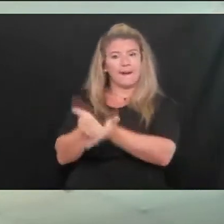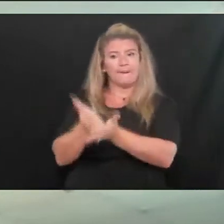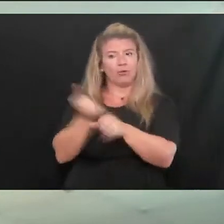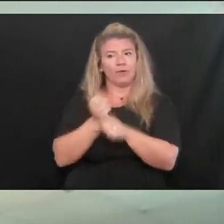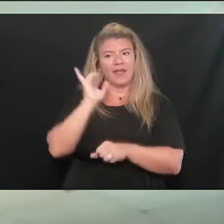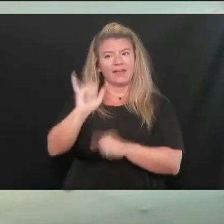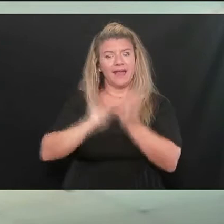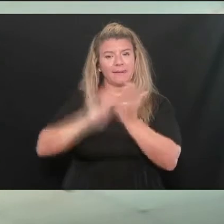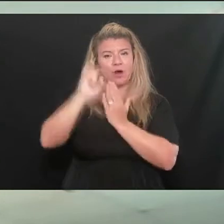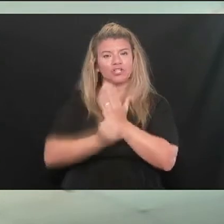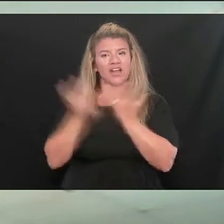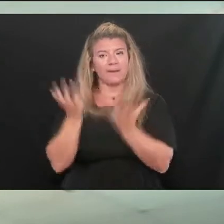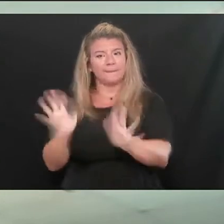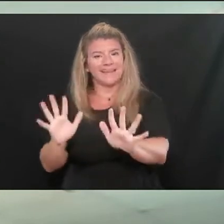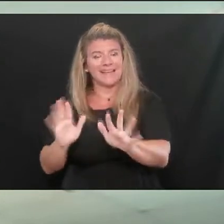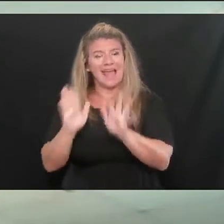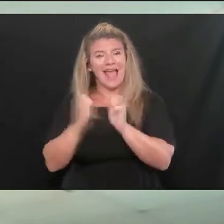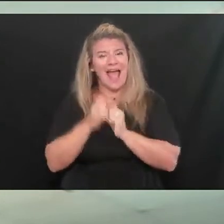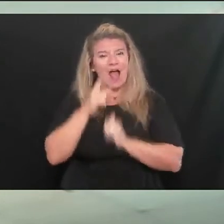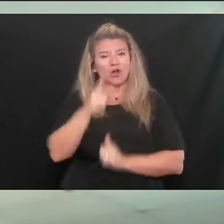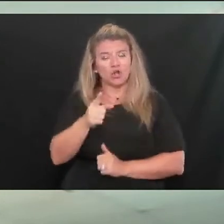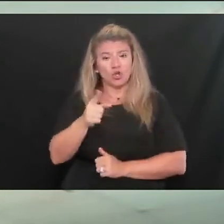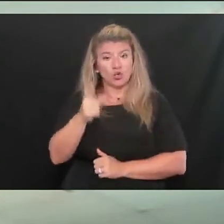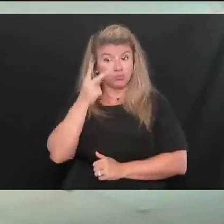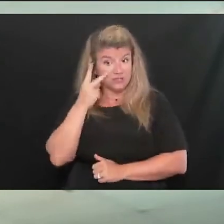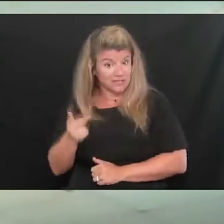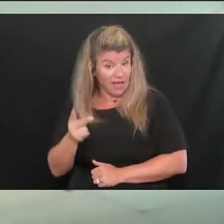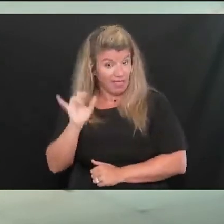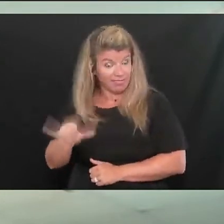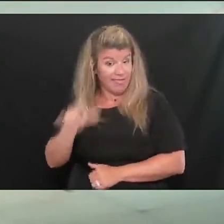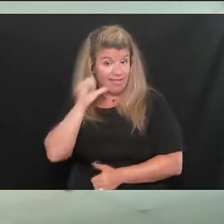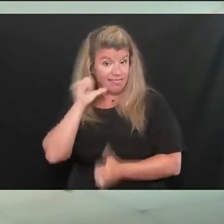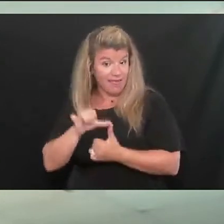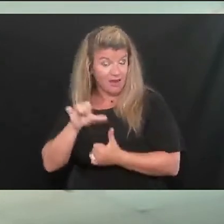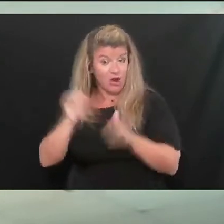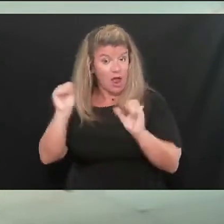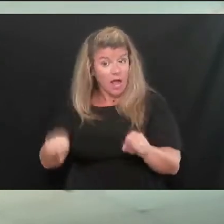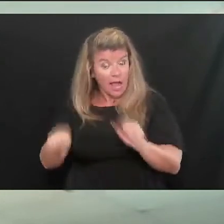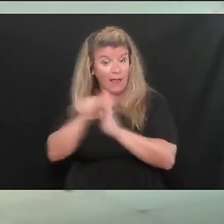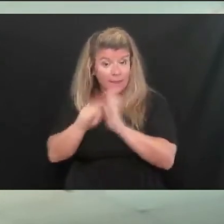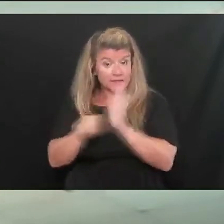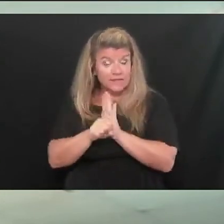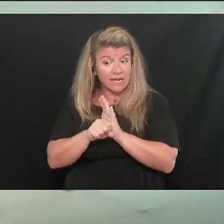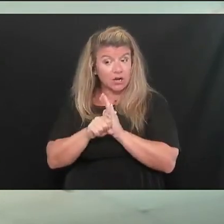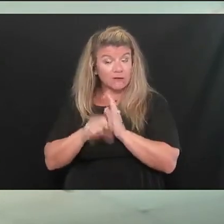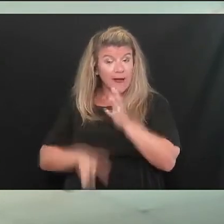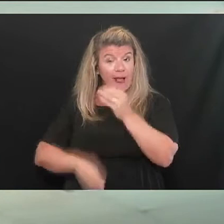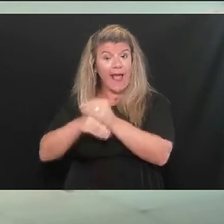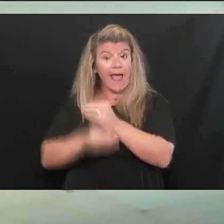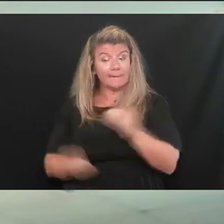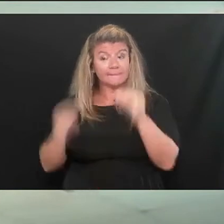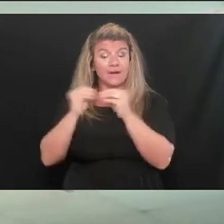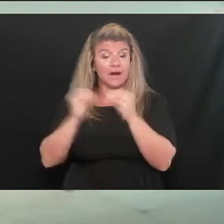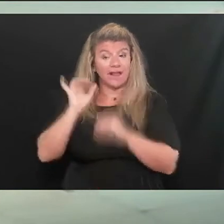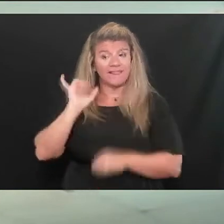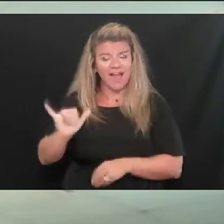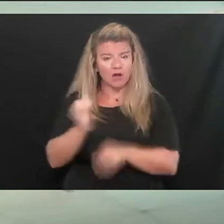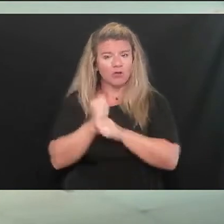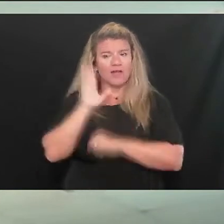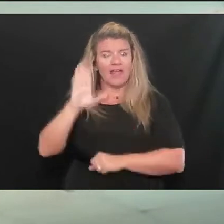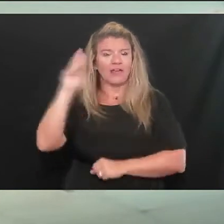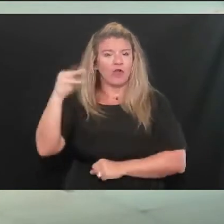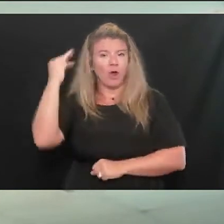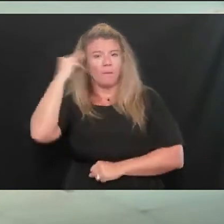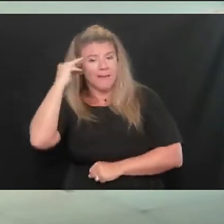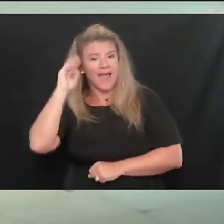project completed. Have you seen the letter, and can the state put more crews on the situation to get the mayor and